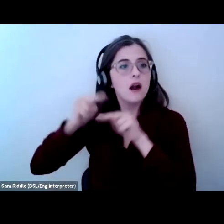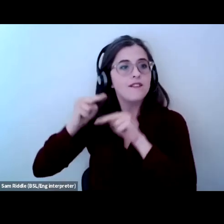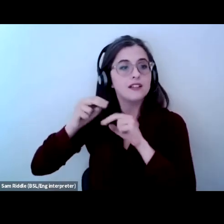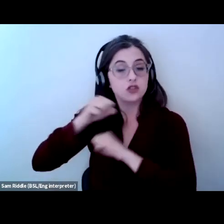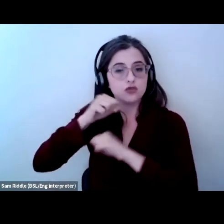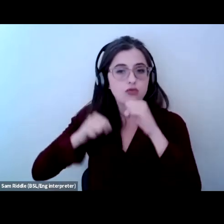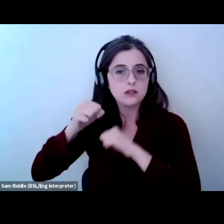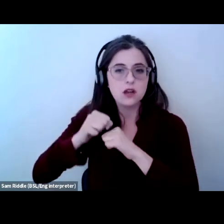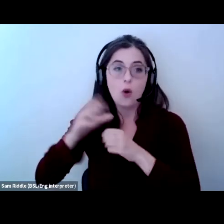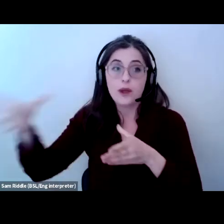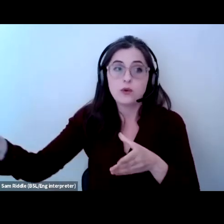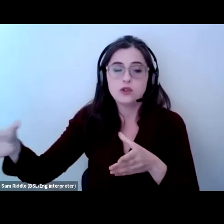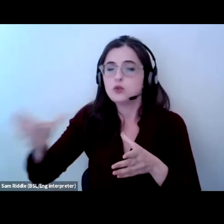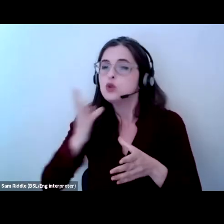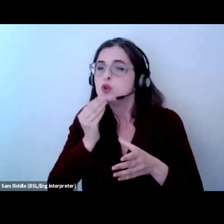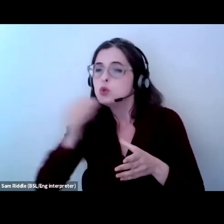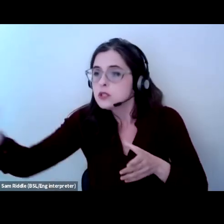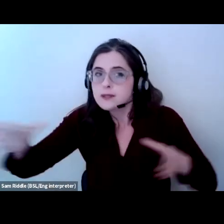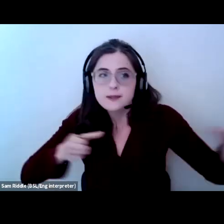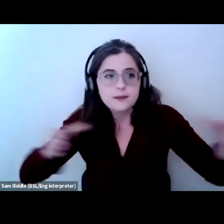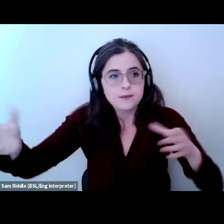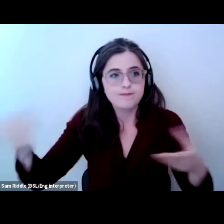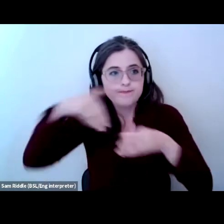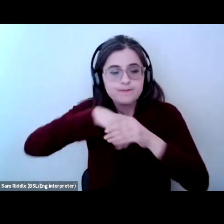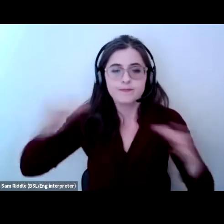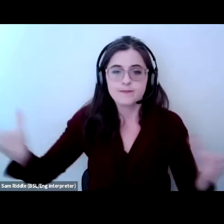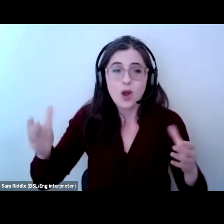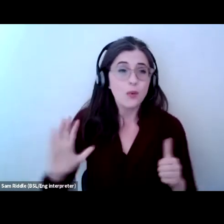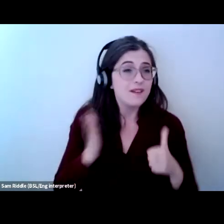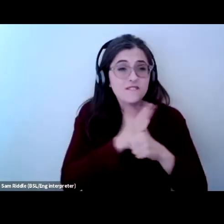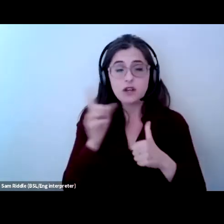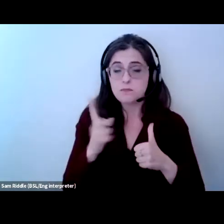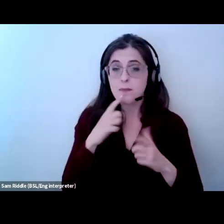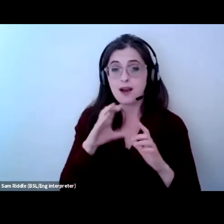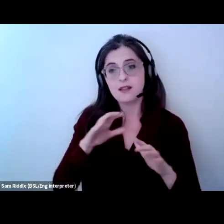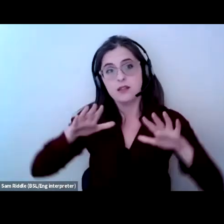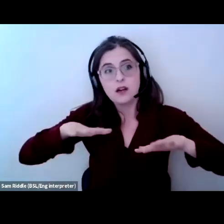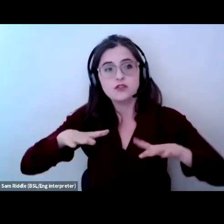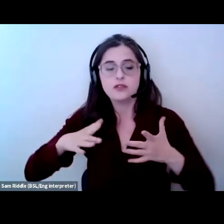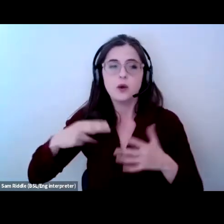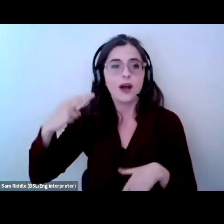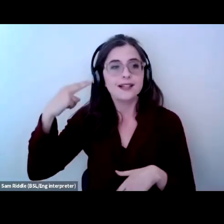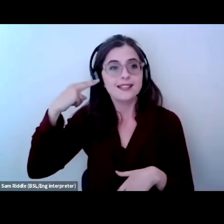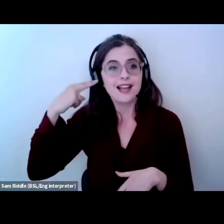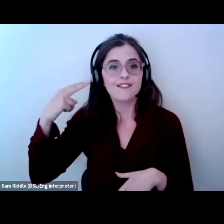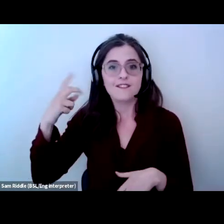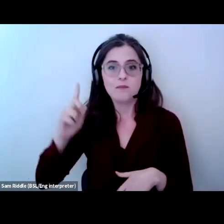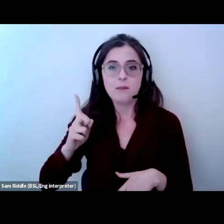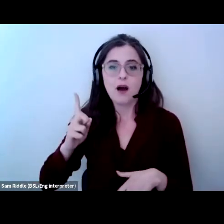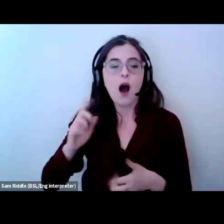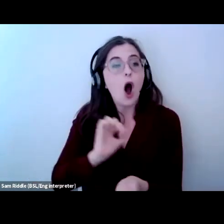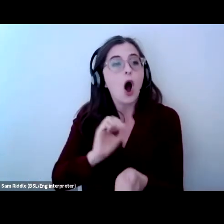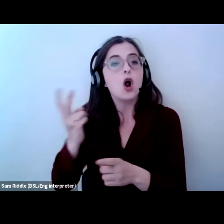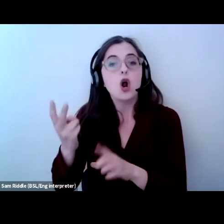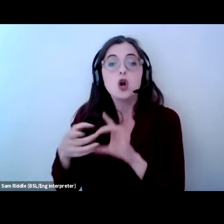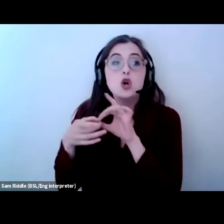actually one of the first people in the country, well, we are the first people in the country that where deaf people are co-owners